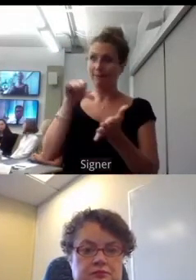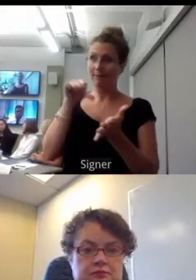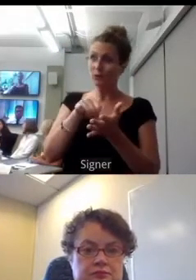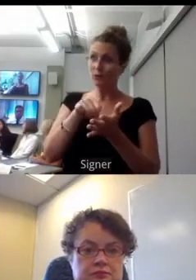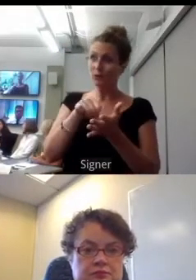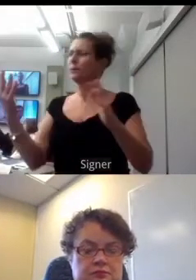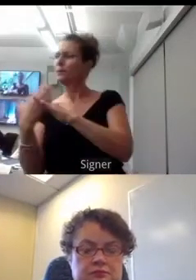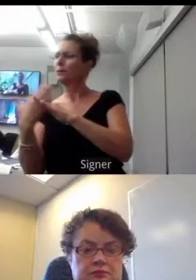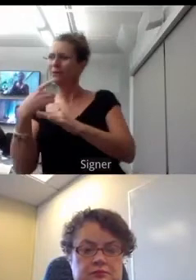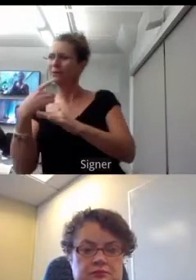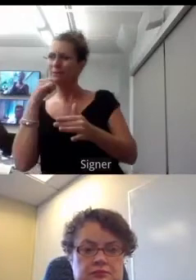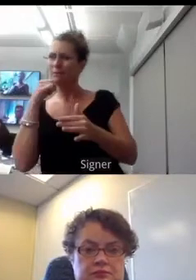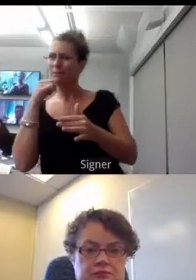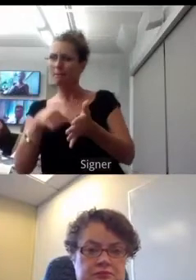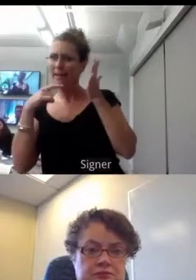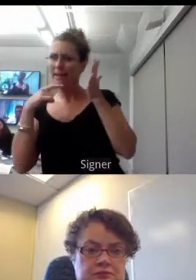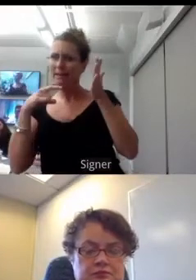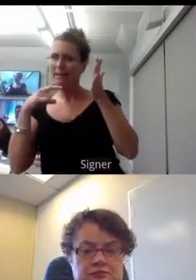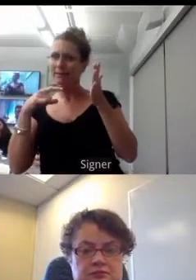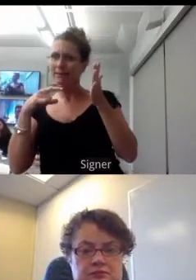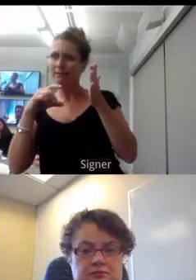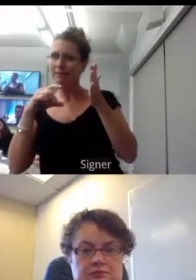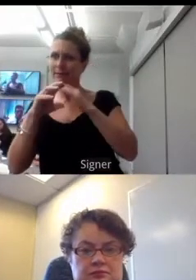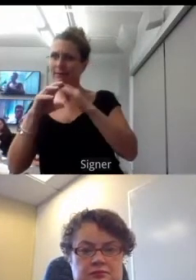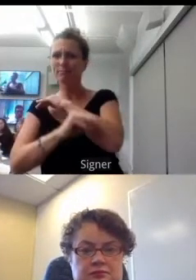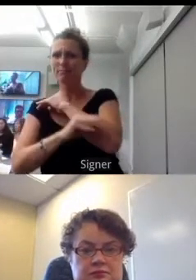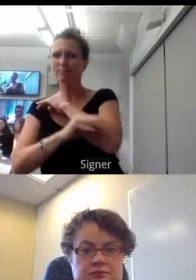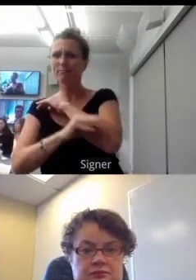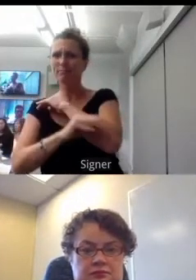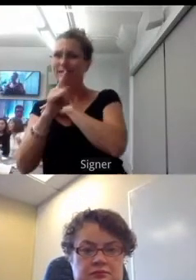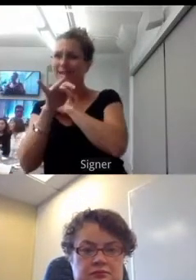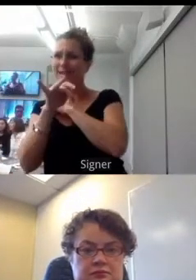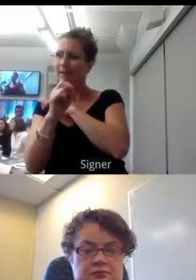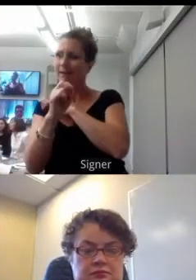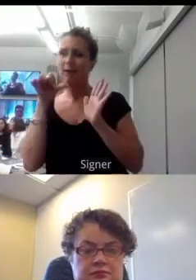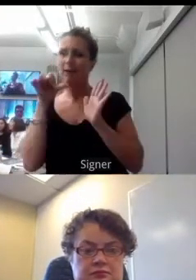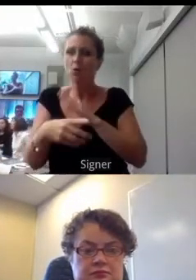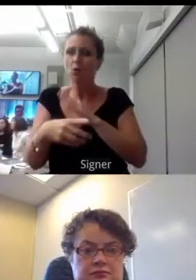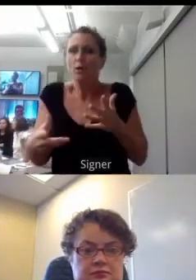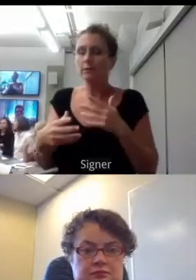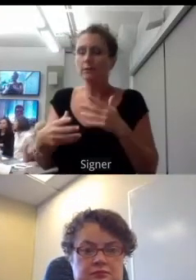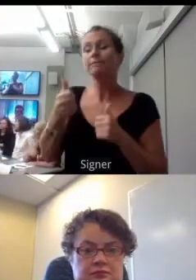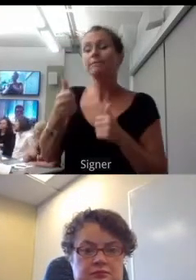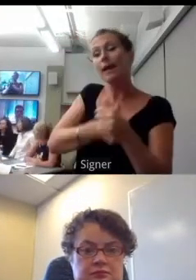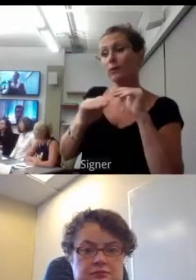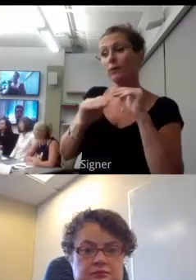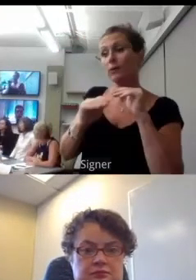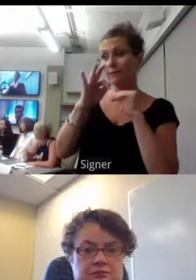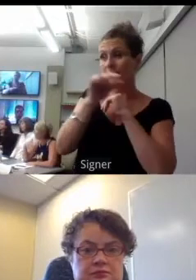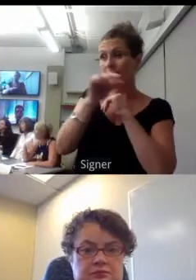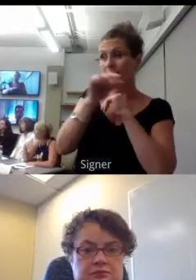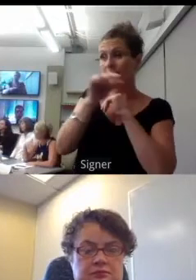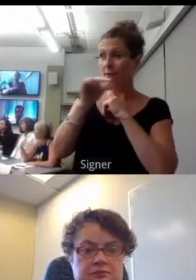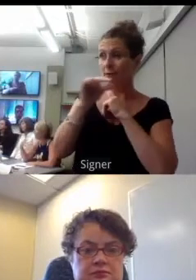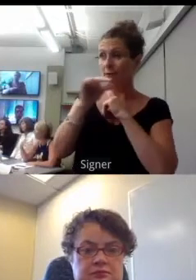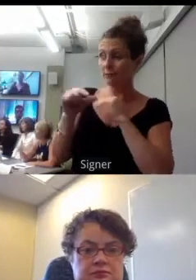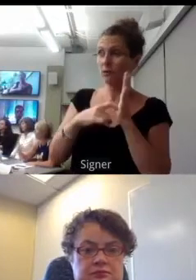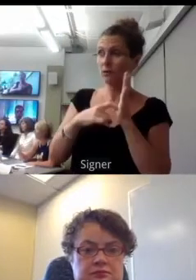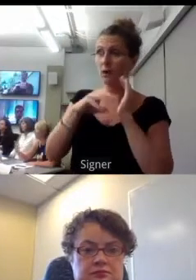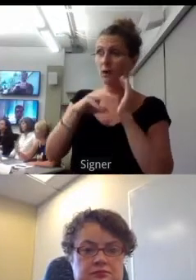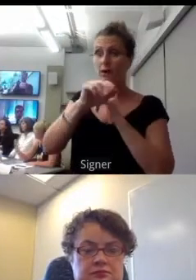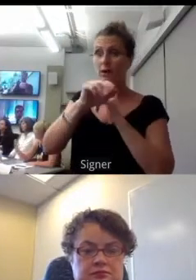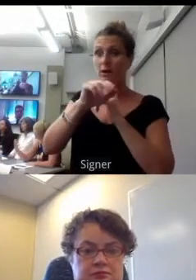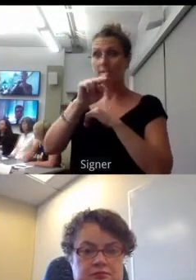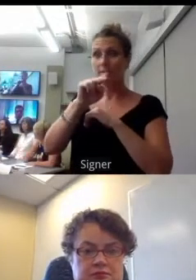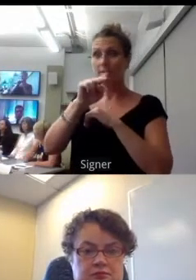every minister, both at federal and provincial levels, typically get mandate letters from their leader. So the prime minister or the premier will